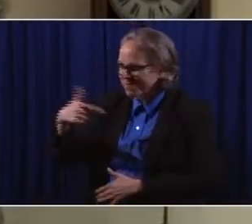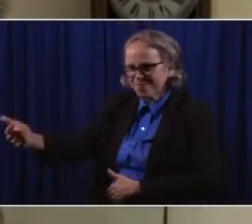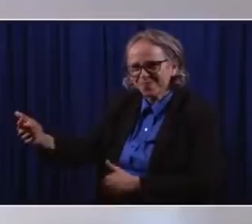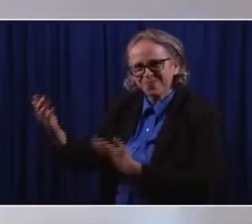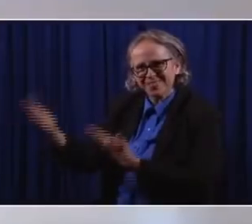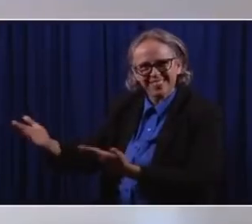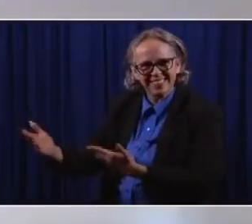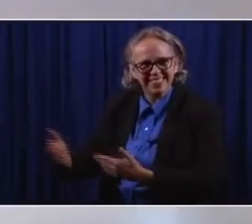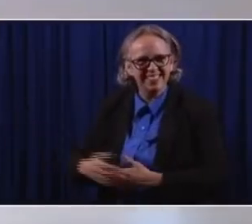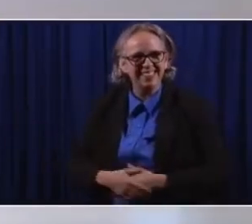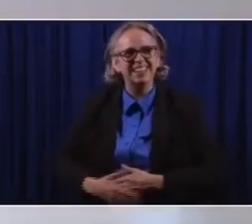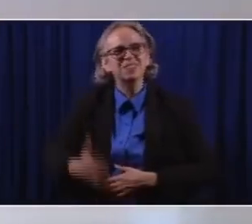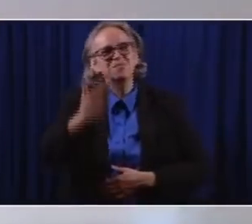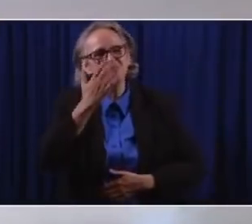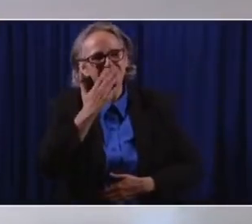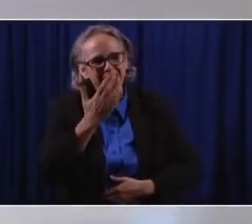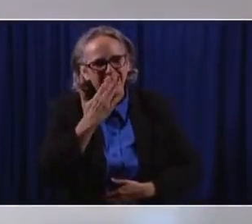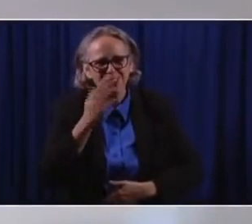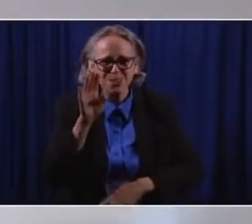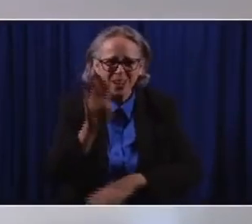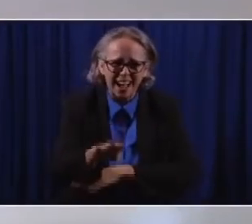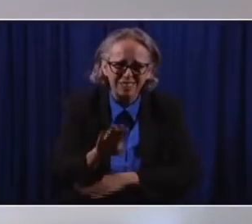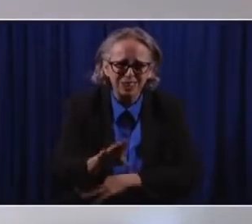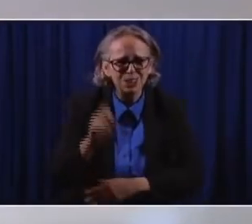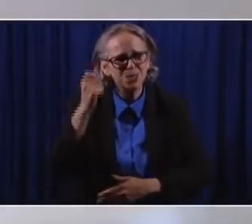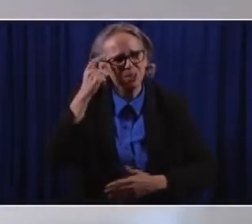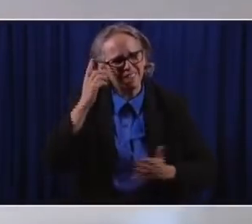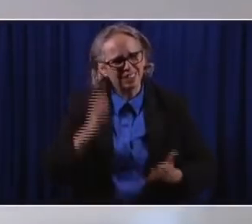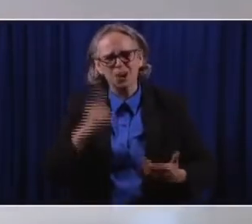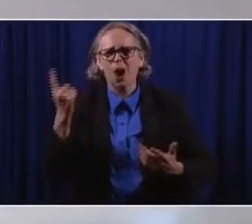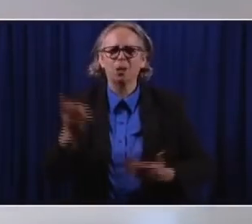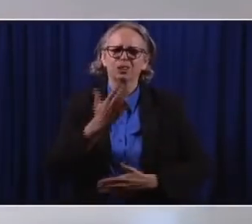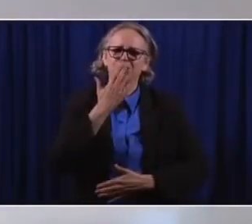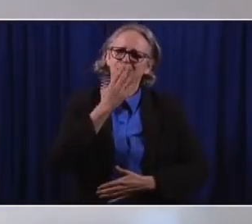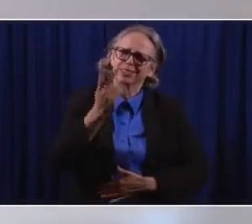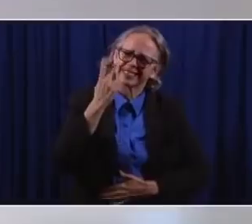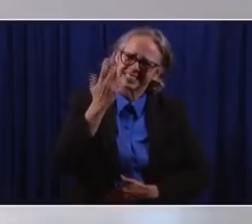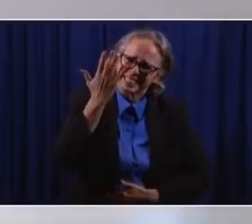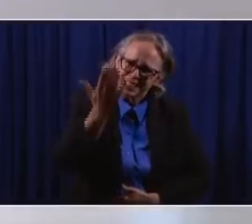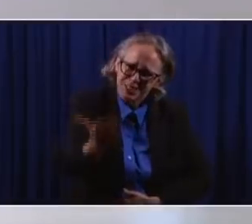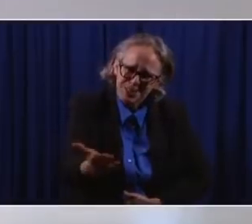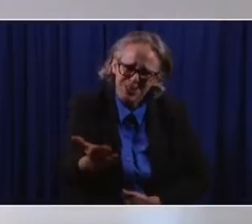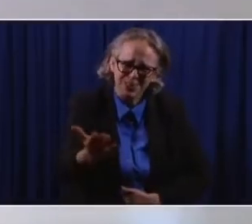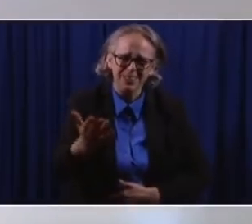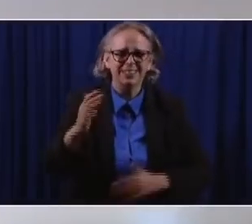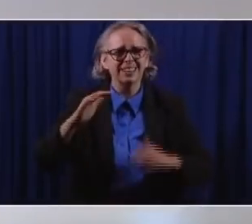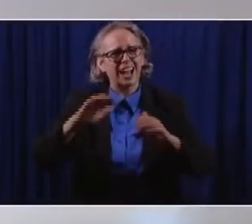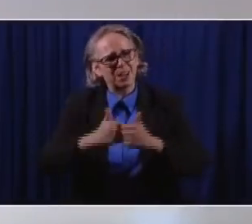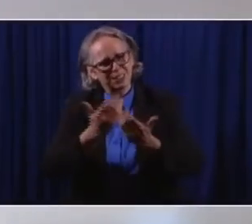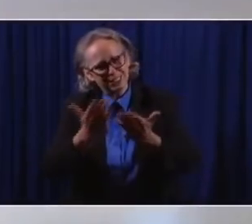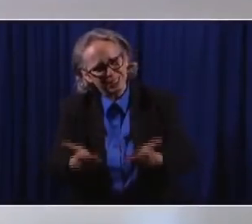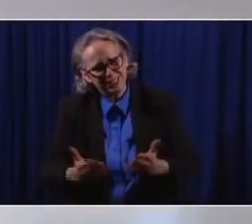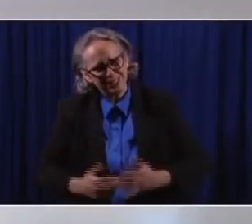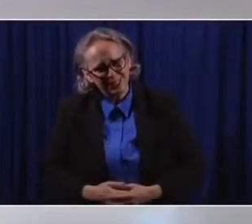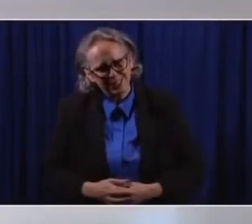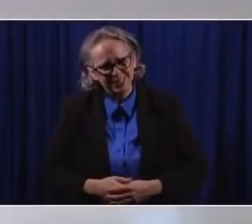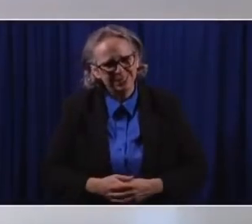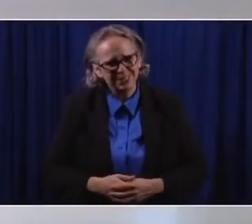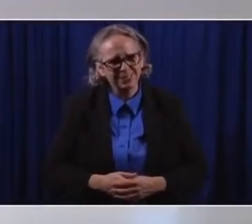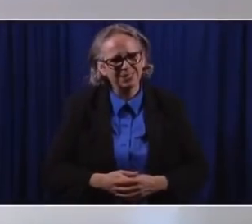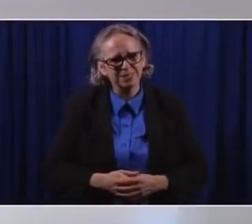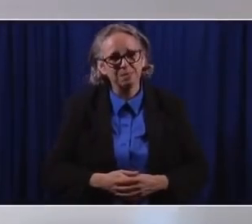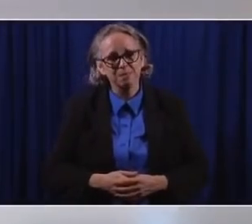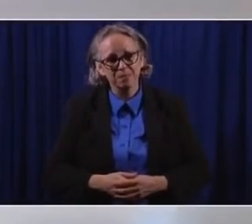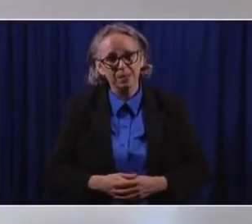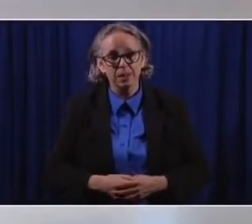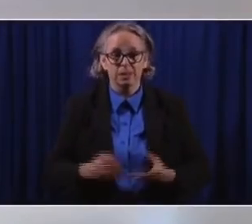Thank you, and good afternoon, Governor. Always good to see you and talk with you. So along with thousands of nursing home and assisted